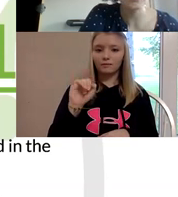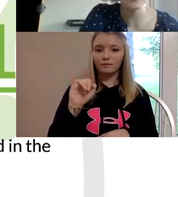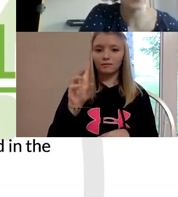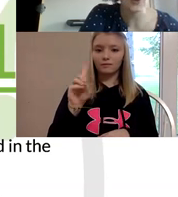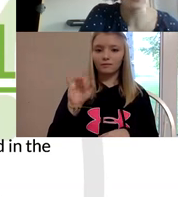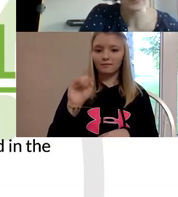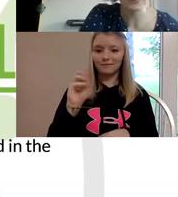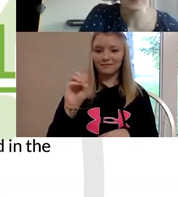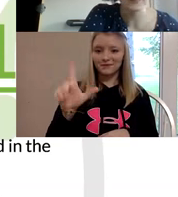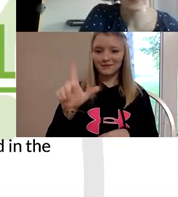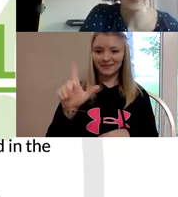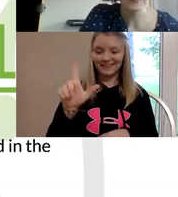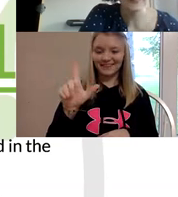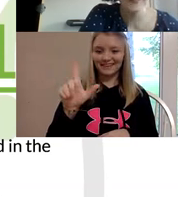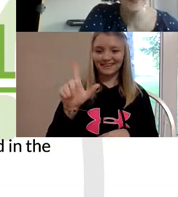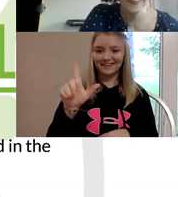Krista, can you help me?